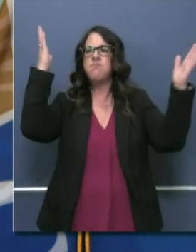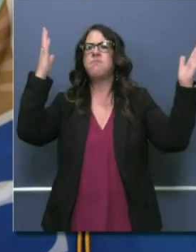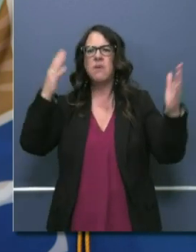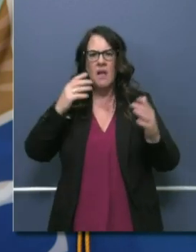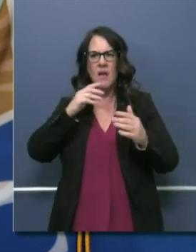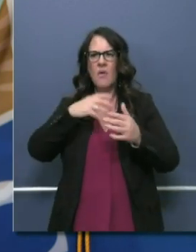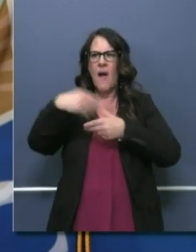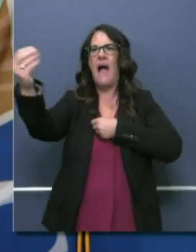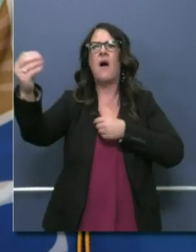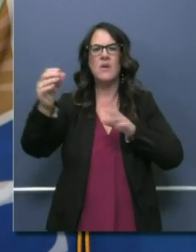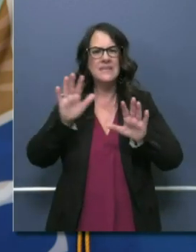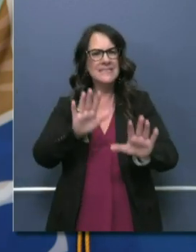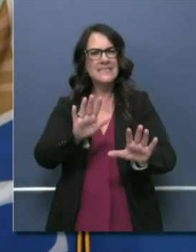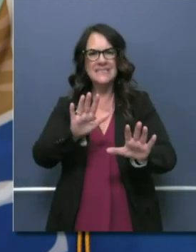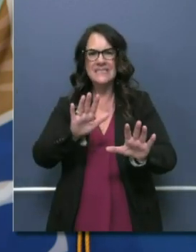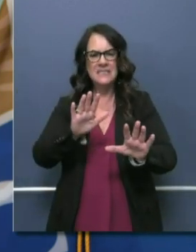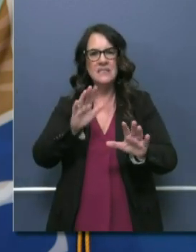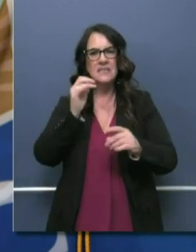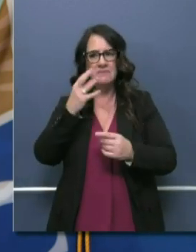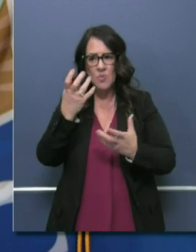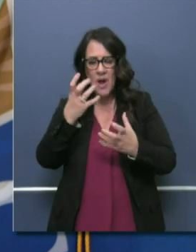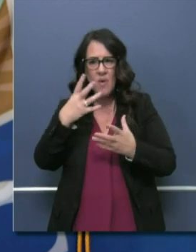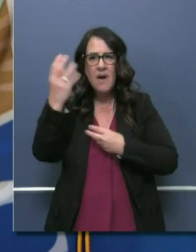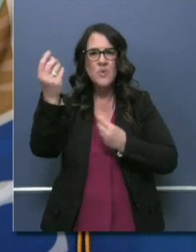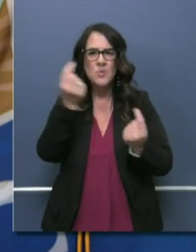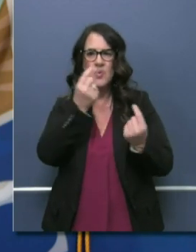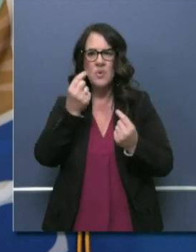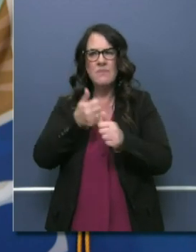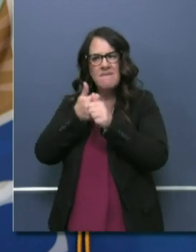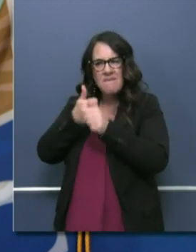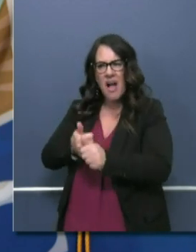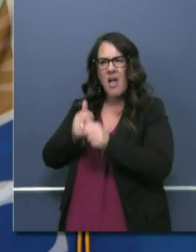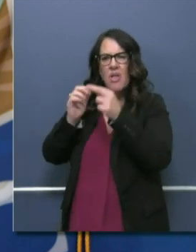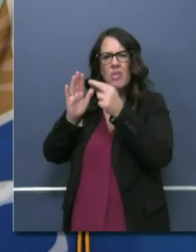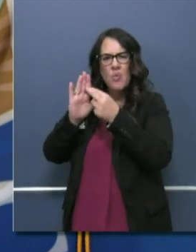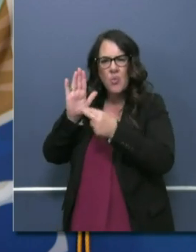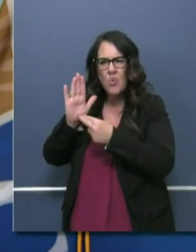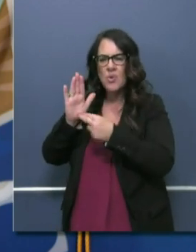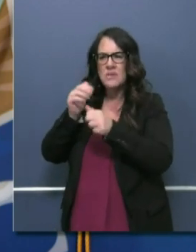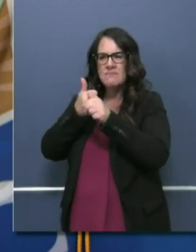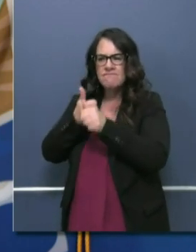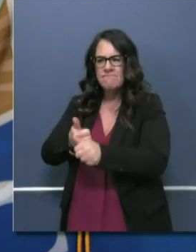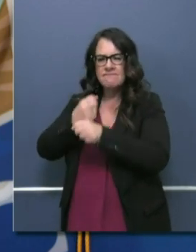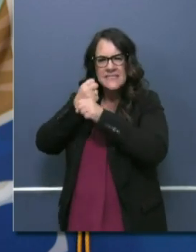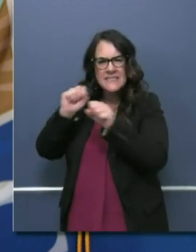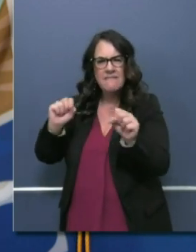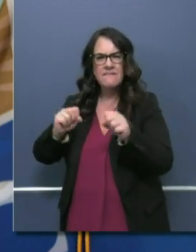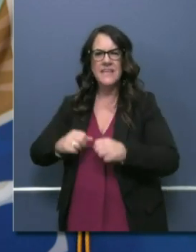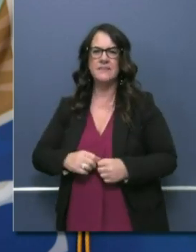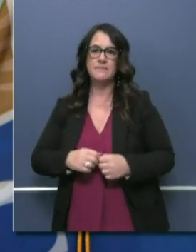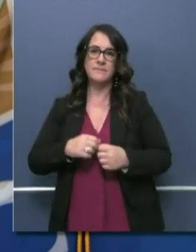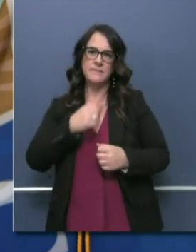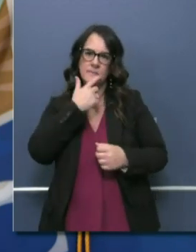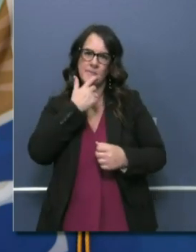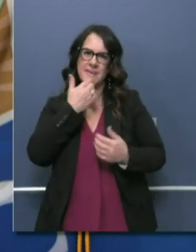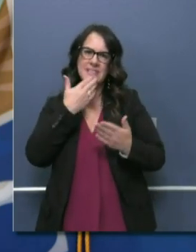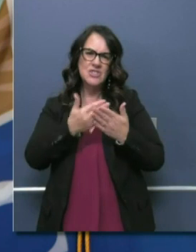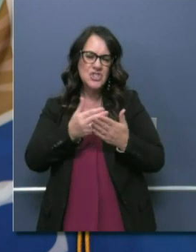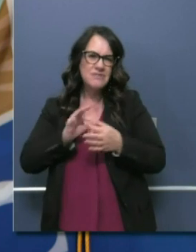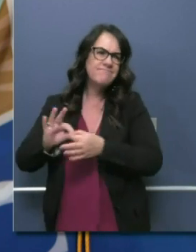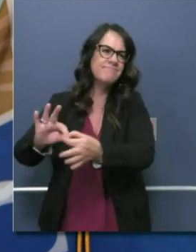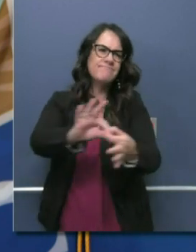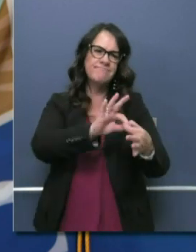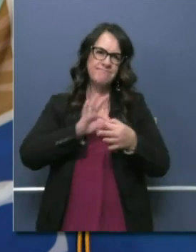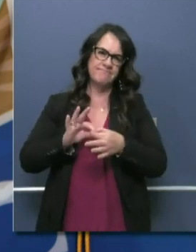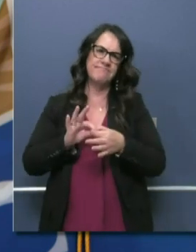without the modifications and adaptation that are required of this moment. In the spirit of collaboration, in the spirit of modifications,